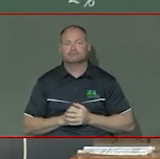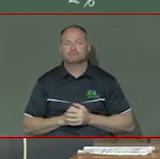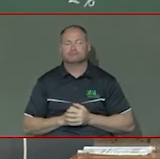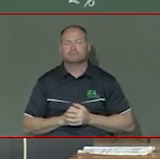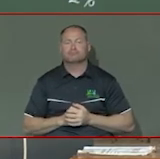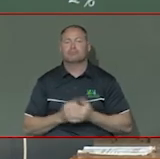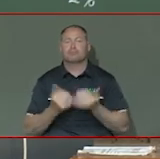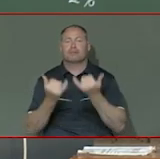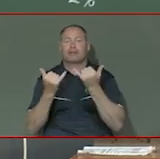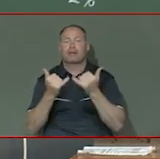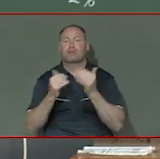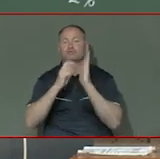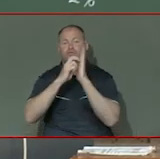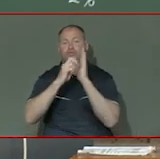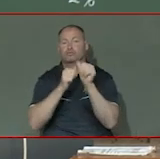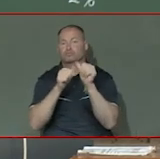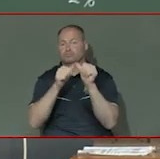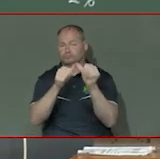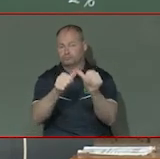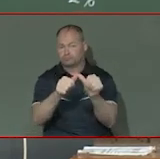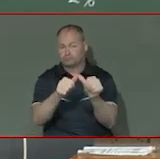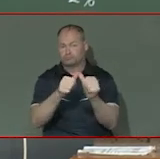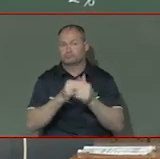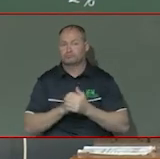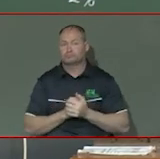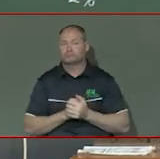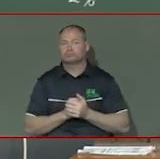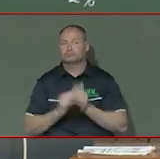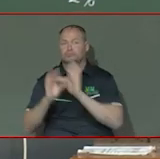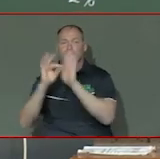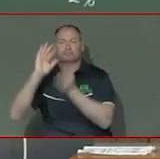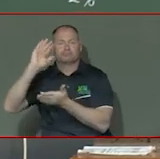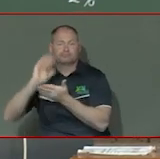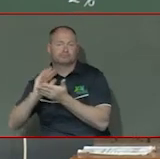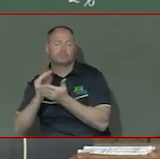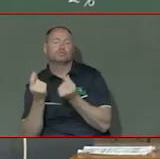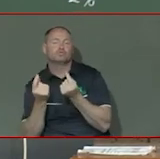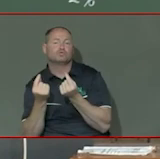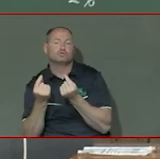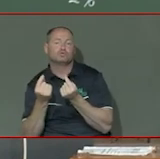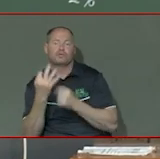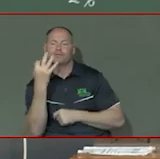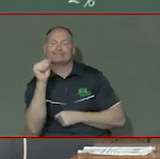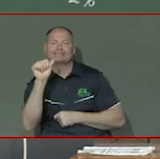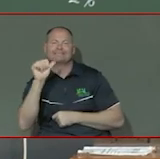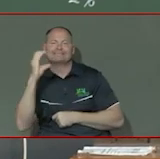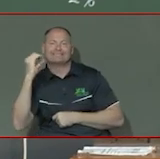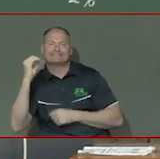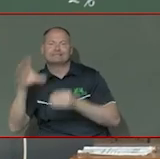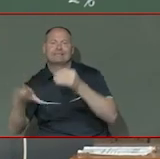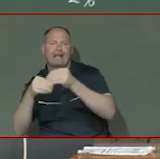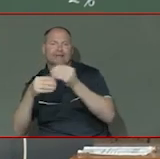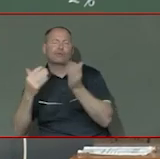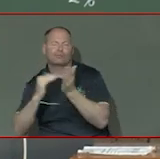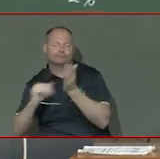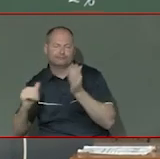I'm going to keep to the rule if it's not a reduction formula, we add or subtract 360. So take note. Theta is an acute